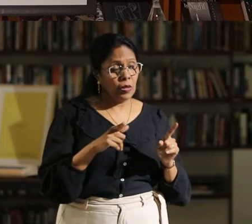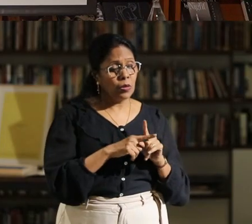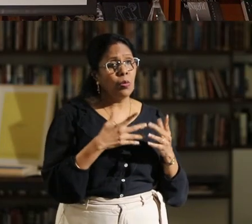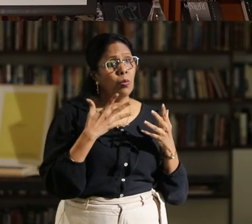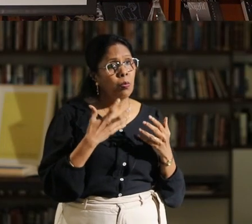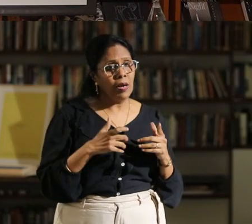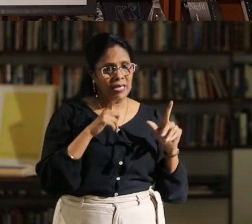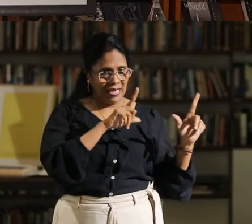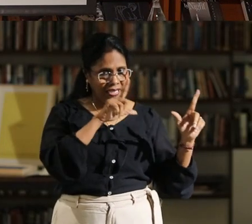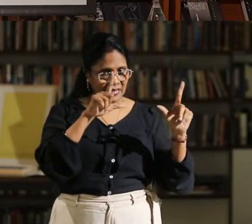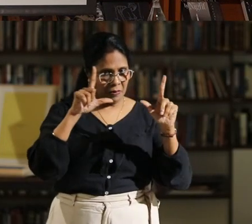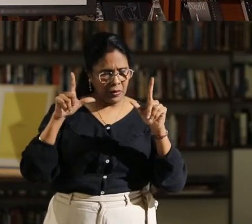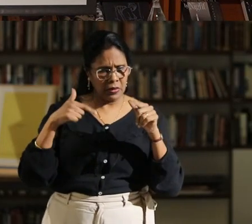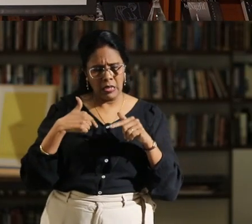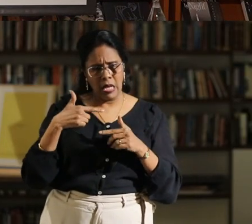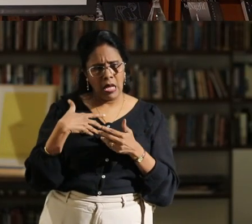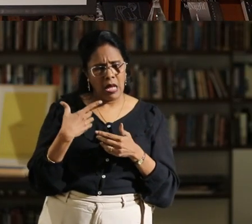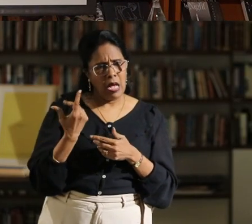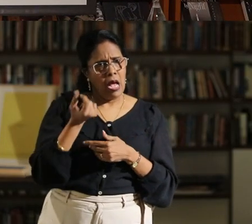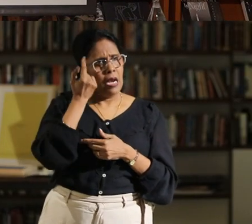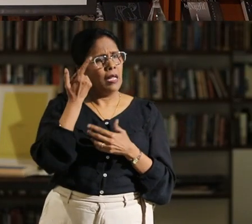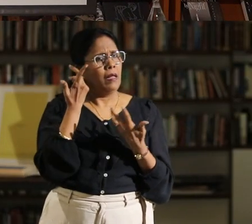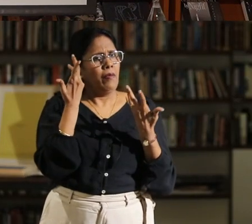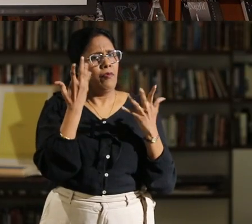ways, tangible ways by which